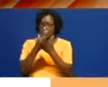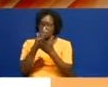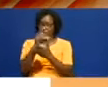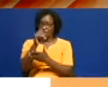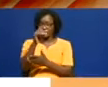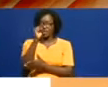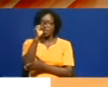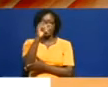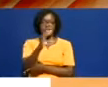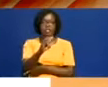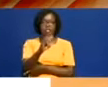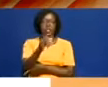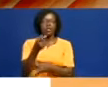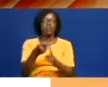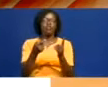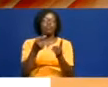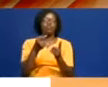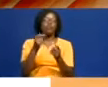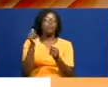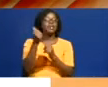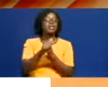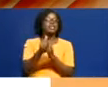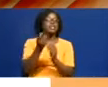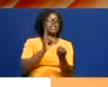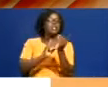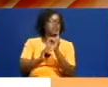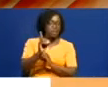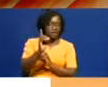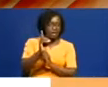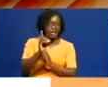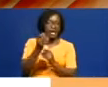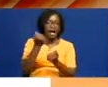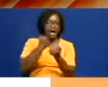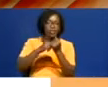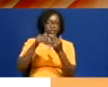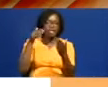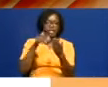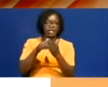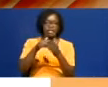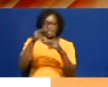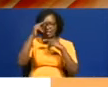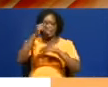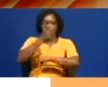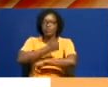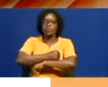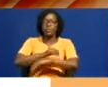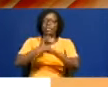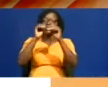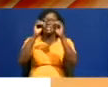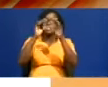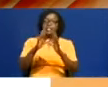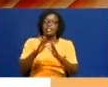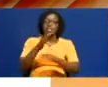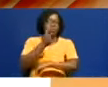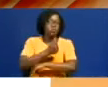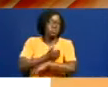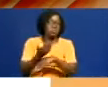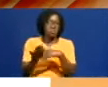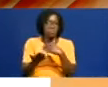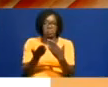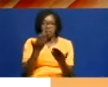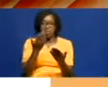Service Commission from conducting any disciplinary process against secondary school teachers whose school may have